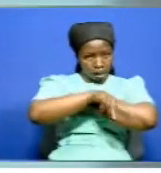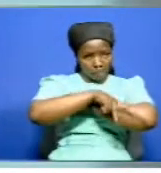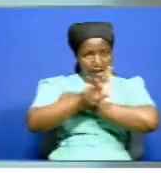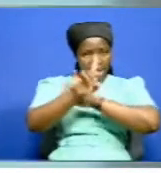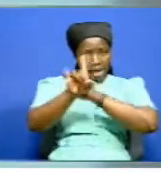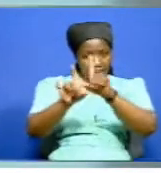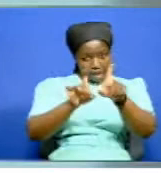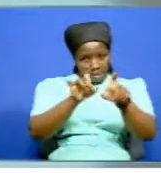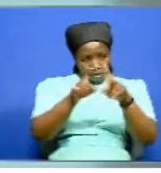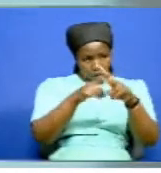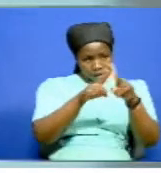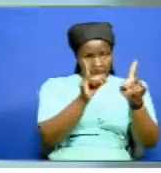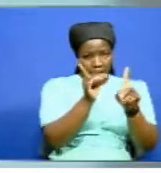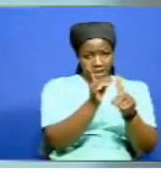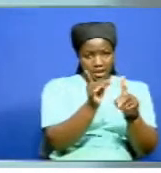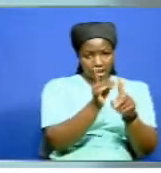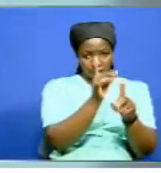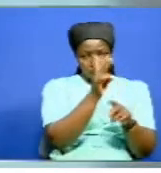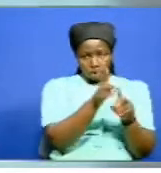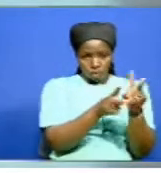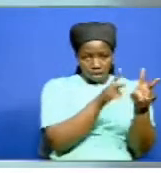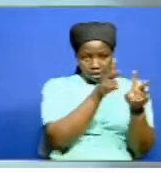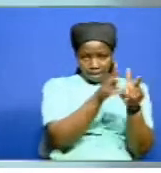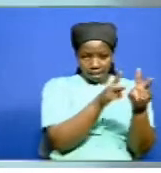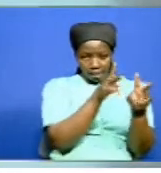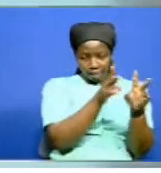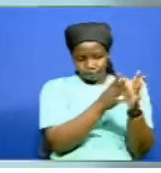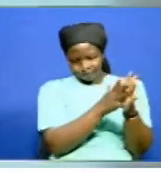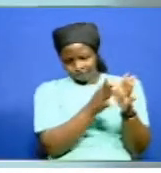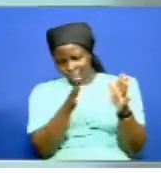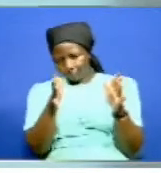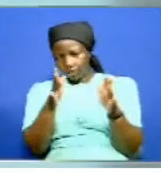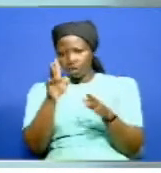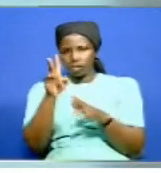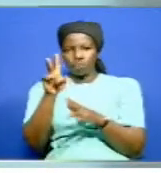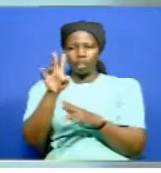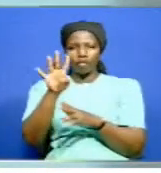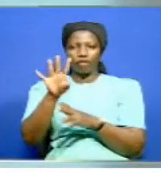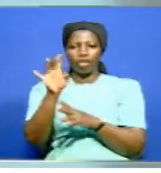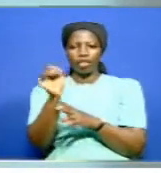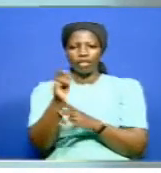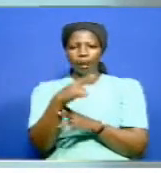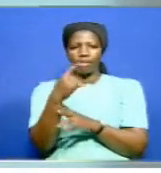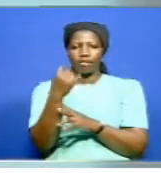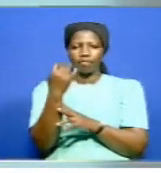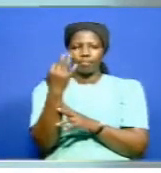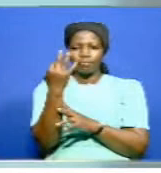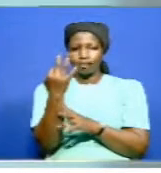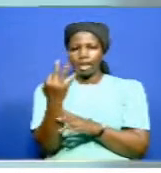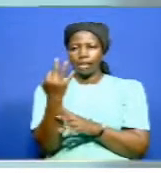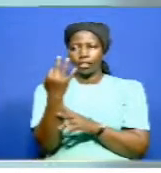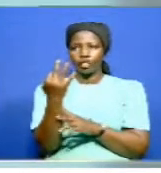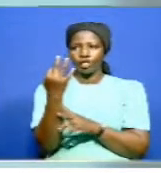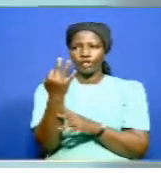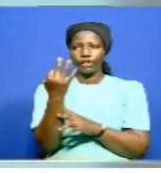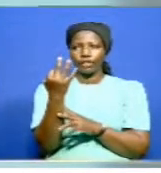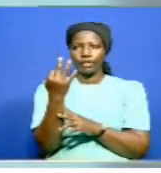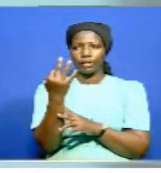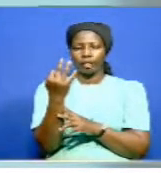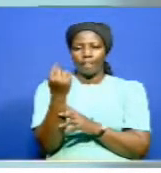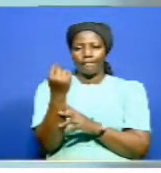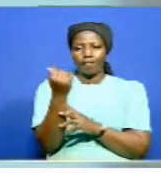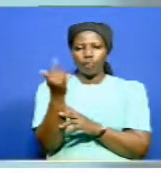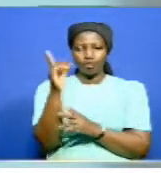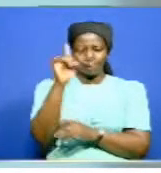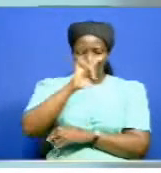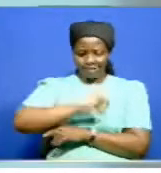examinations will be from 22nd to 24th March, a couple of days